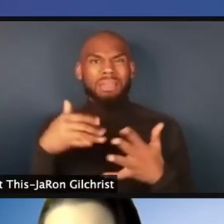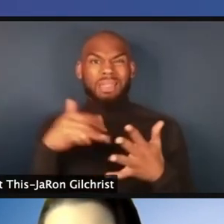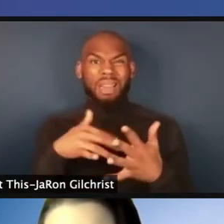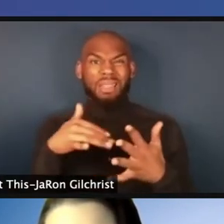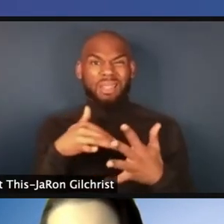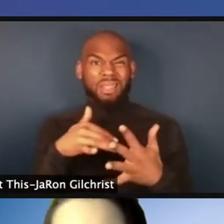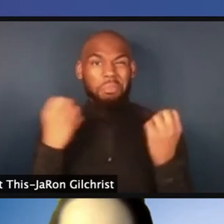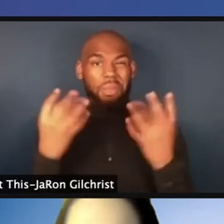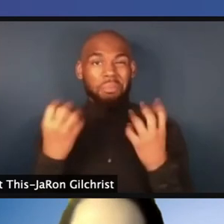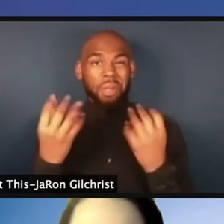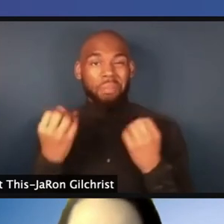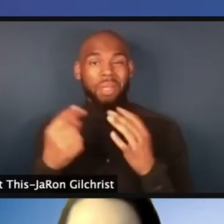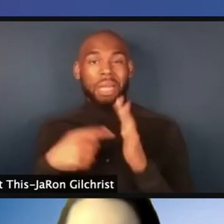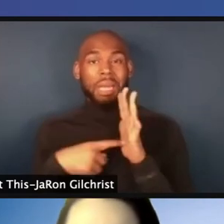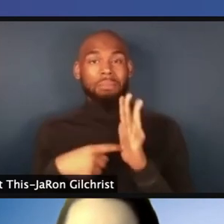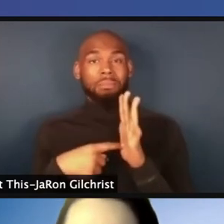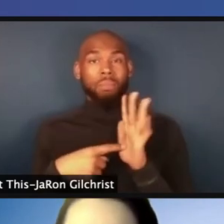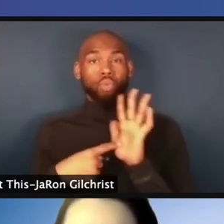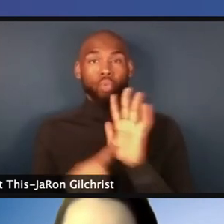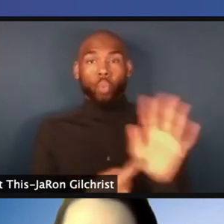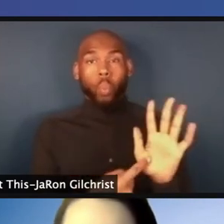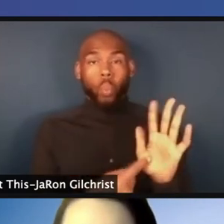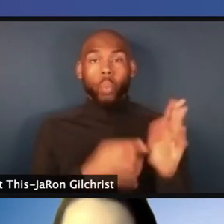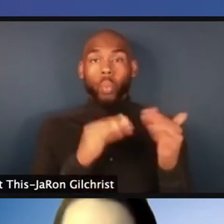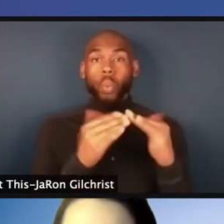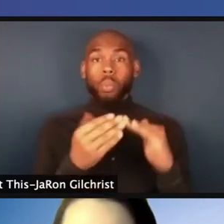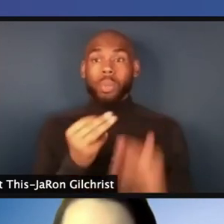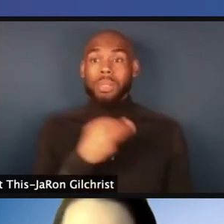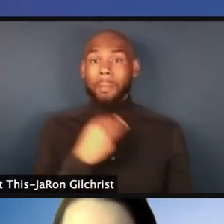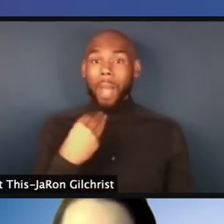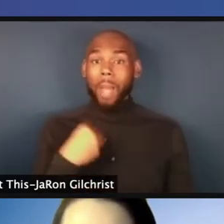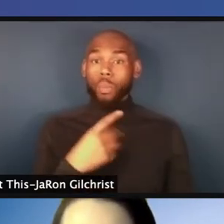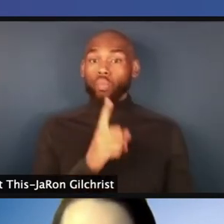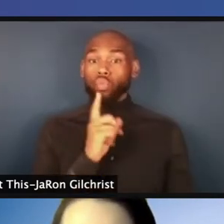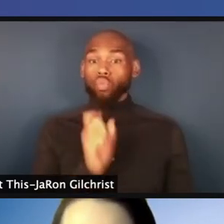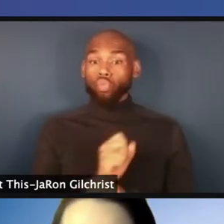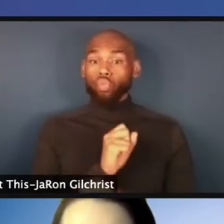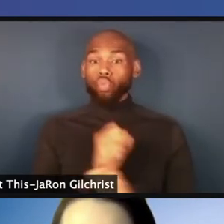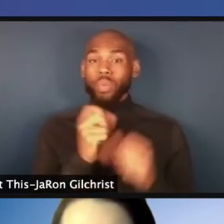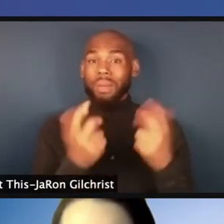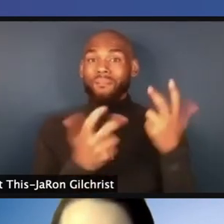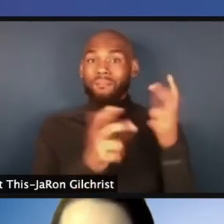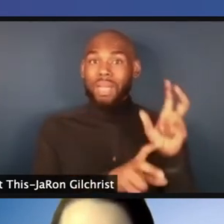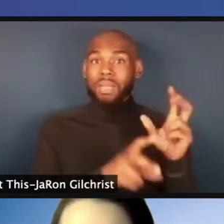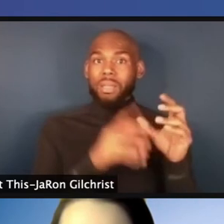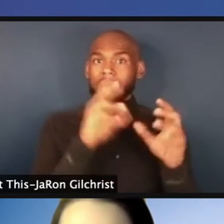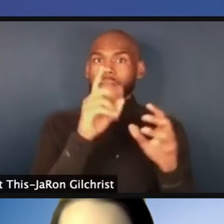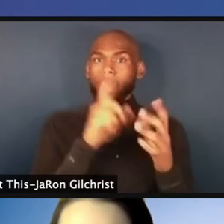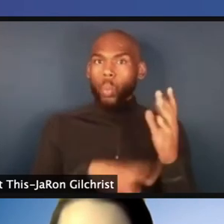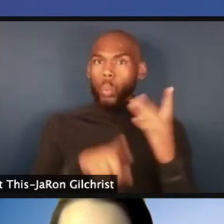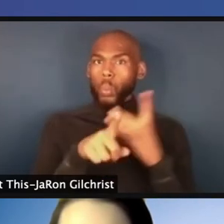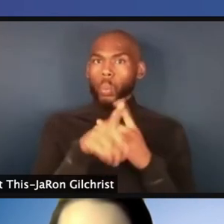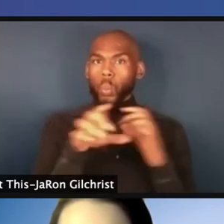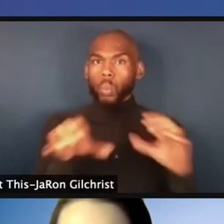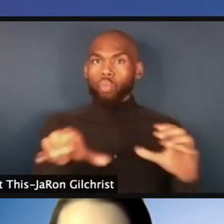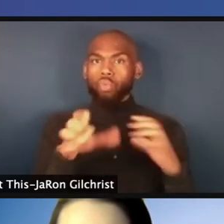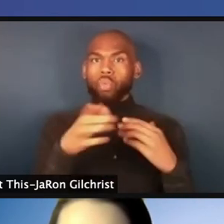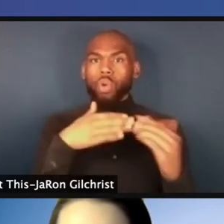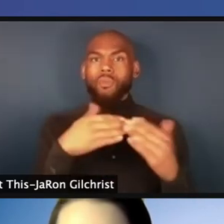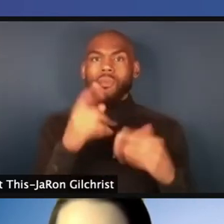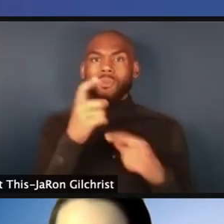examples that show that community members who are truly invested in what you're doing, even though they may donate super